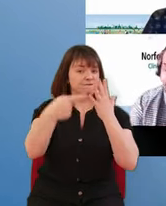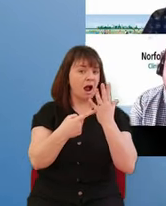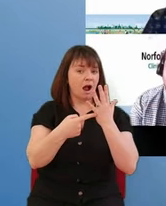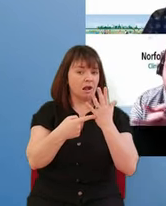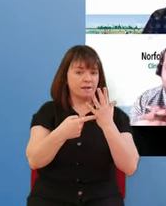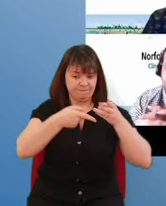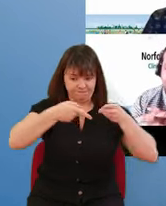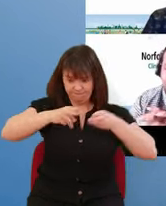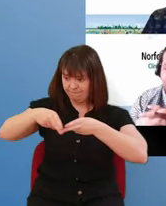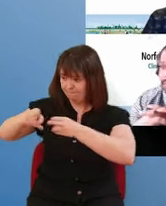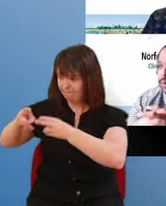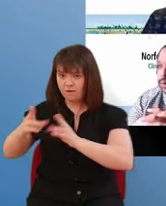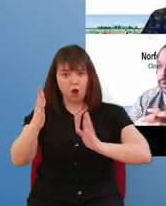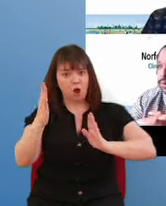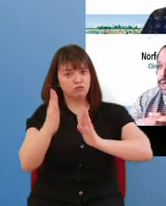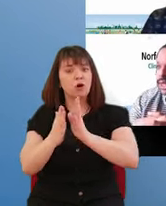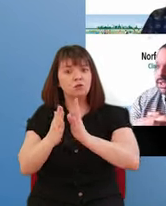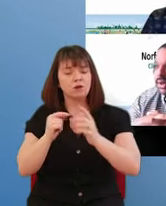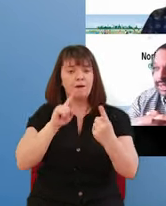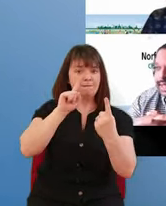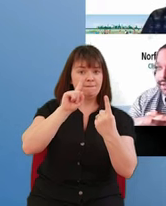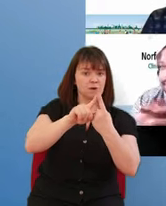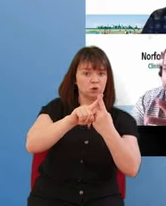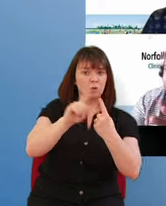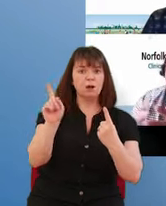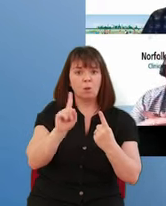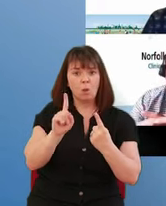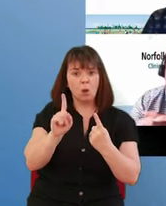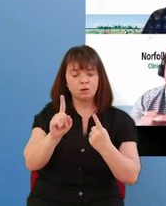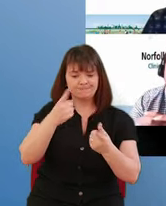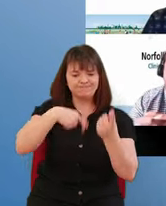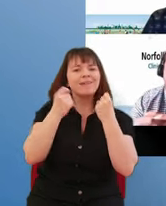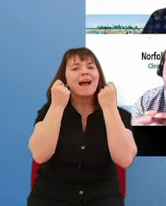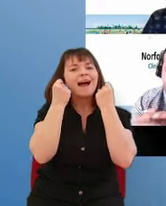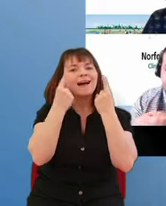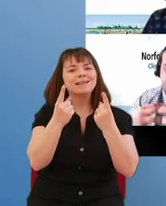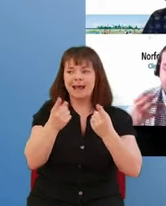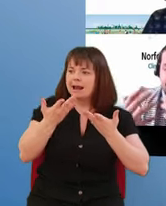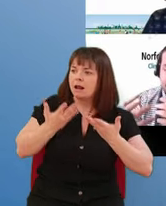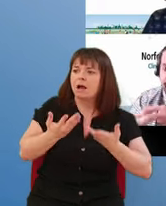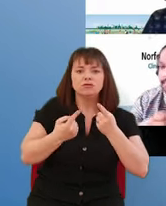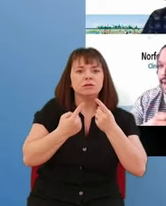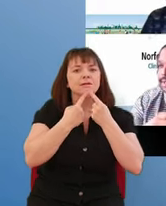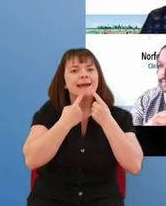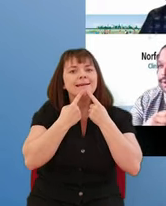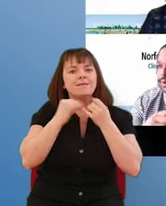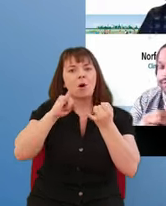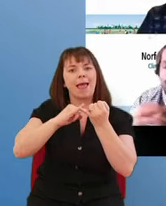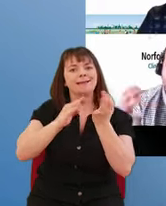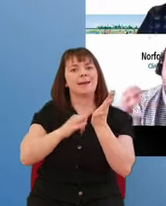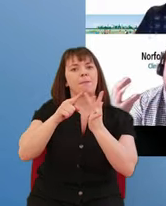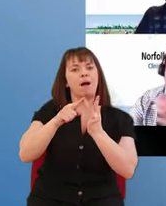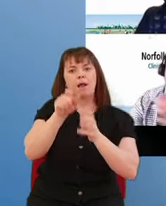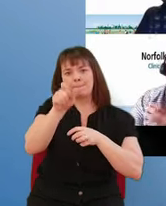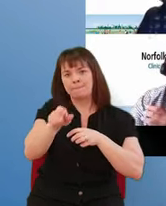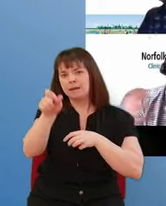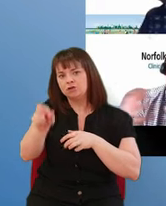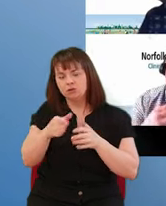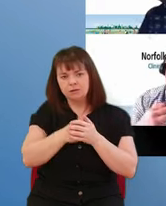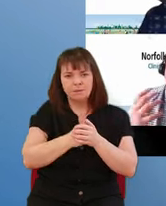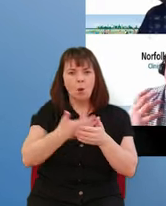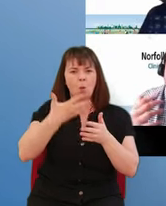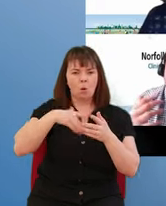dive into the SMI performance as a whole to understand the barriers of access to care that patients might be impacting, but also from the primary